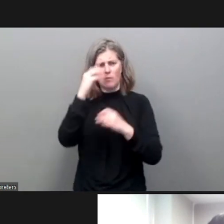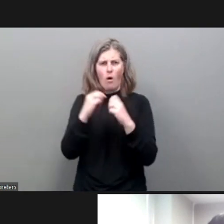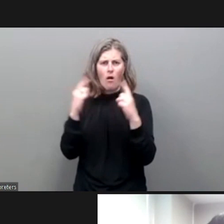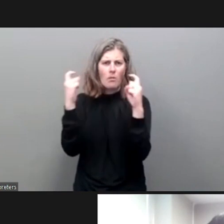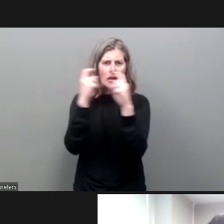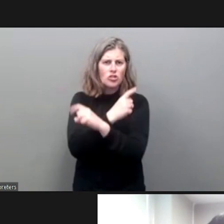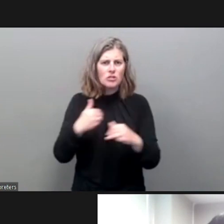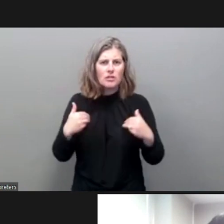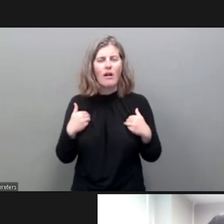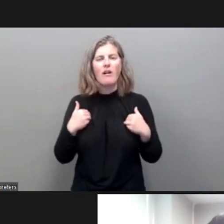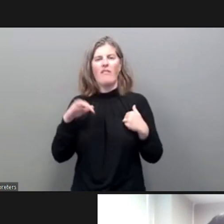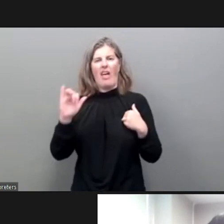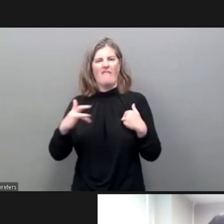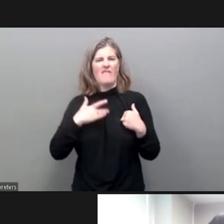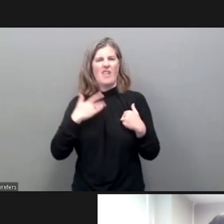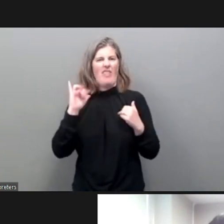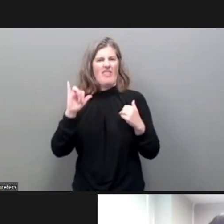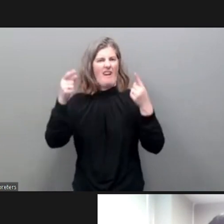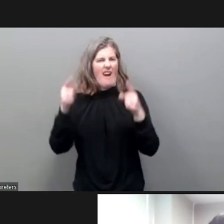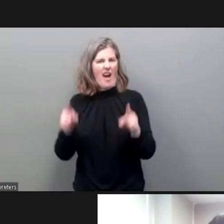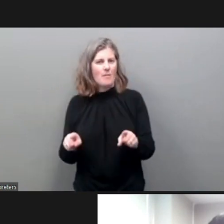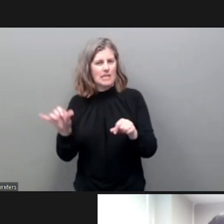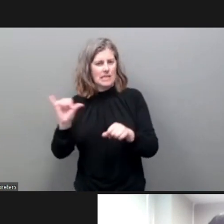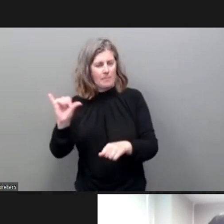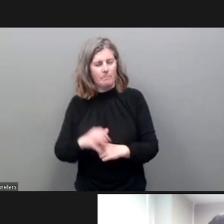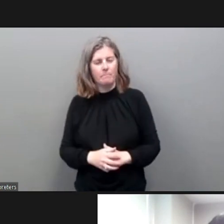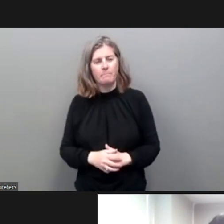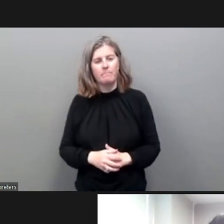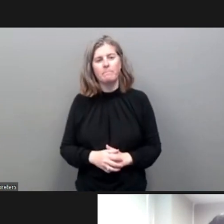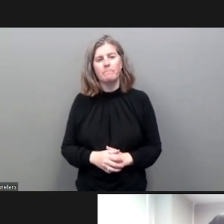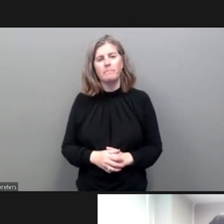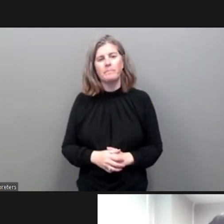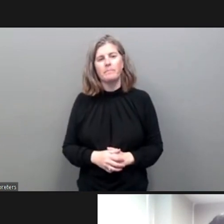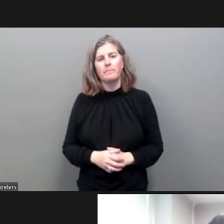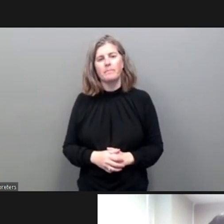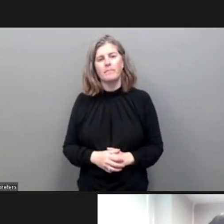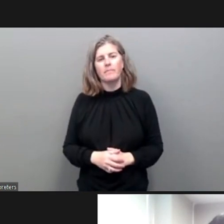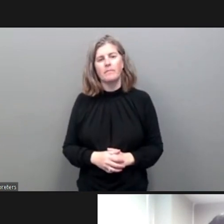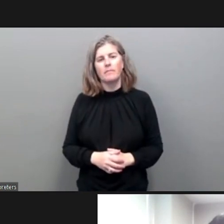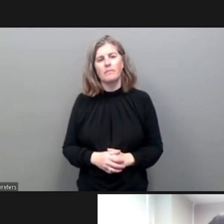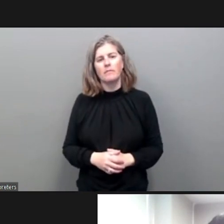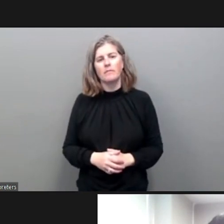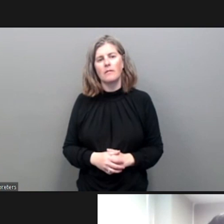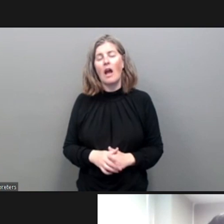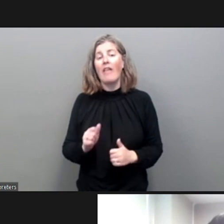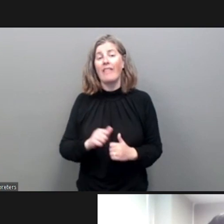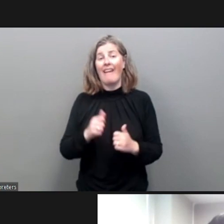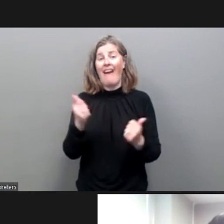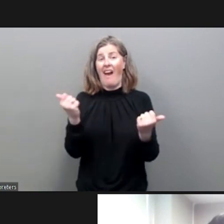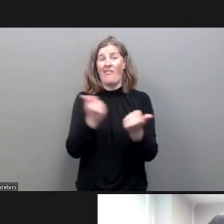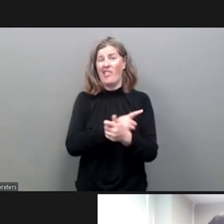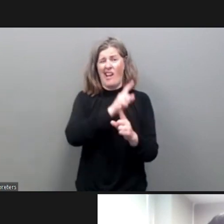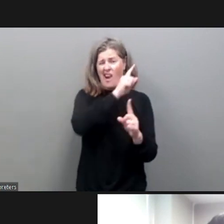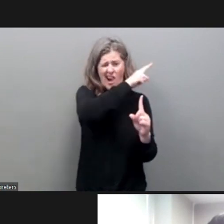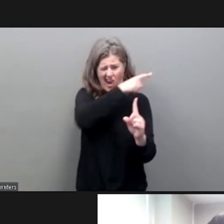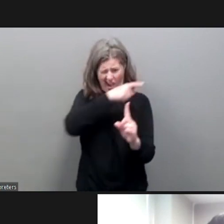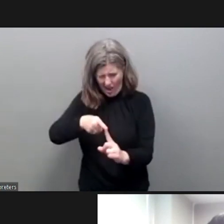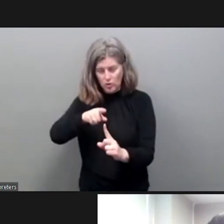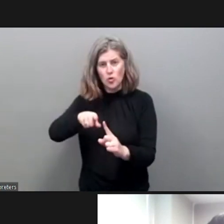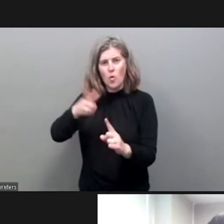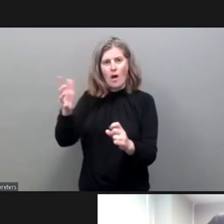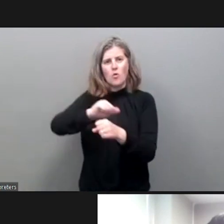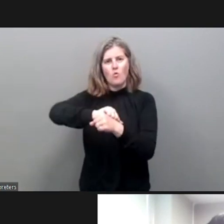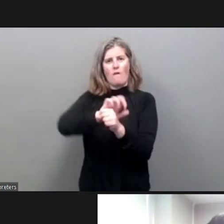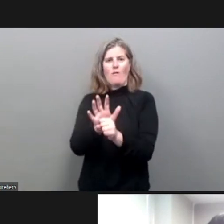complications. I think that happened as well. So I think all roads basically lead back to the coronavirus as